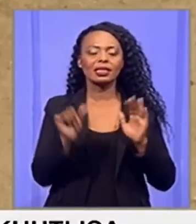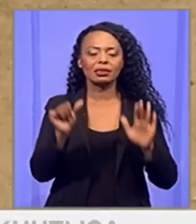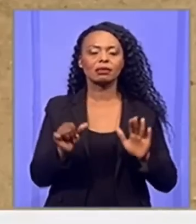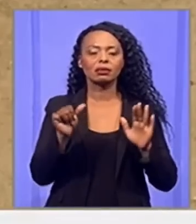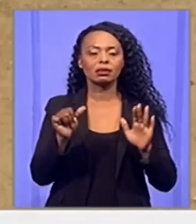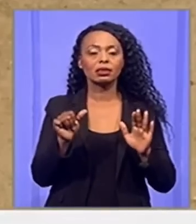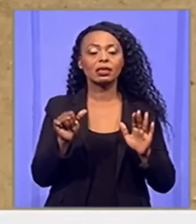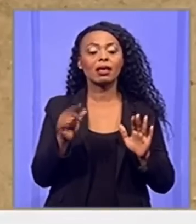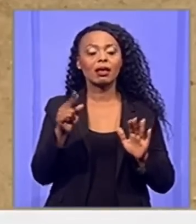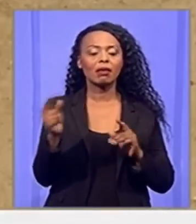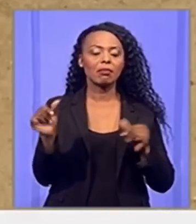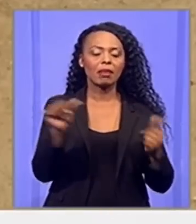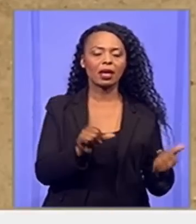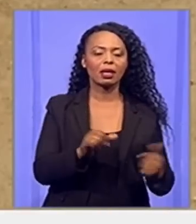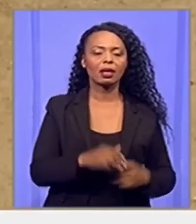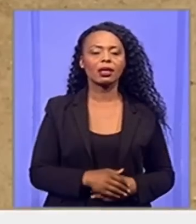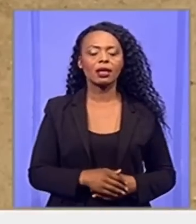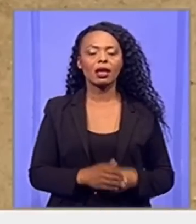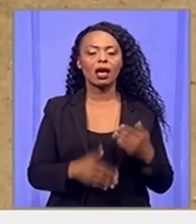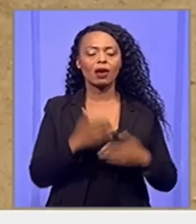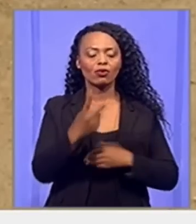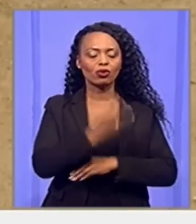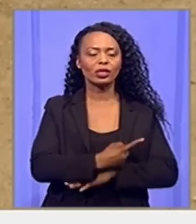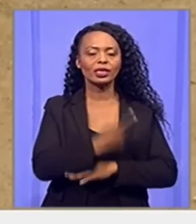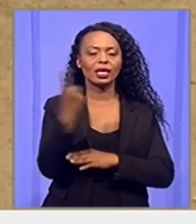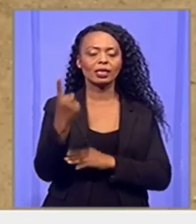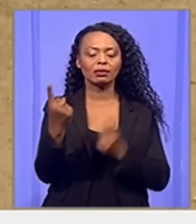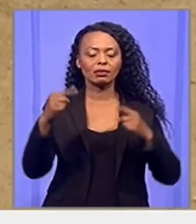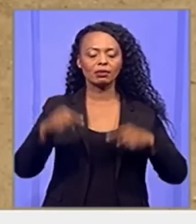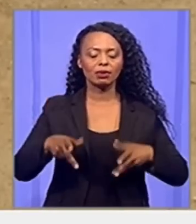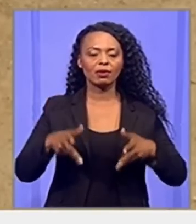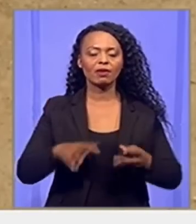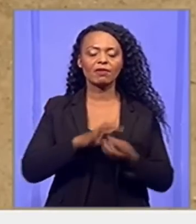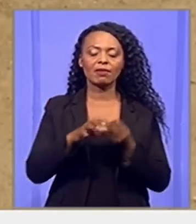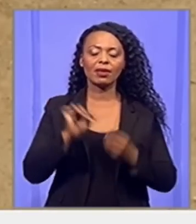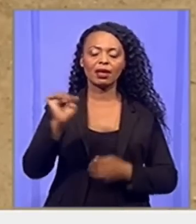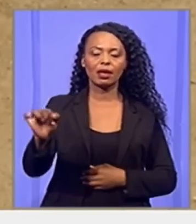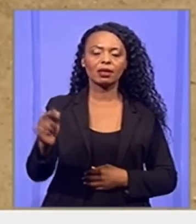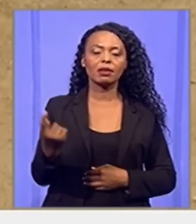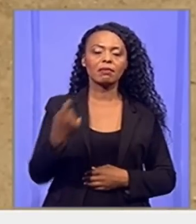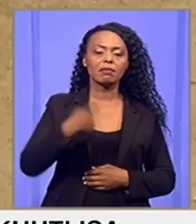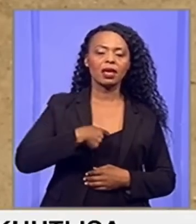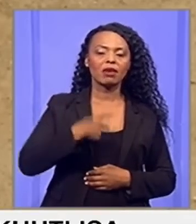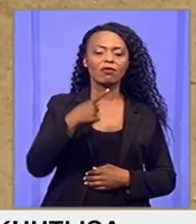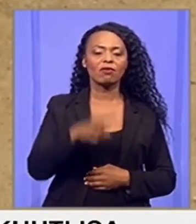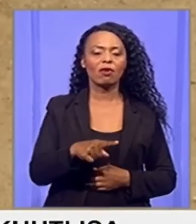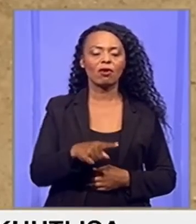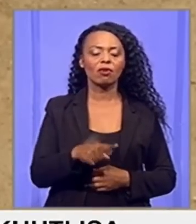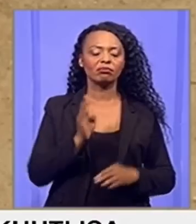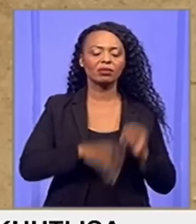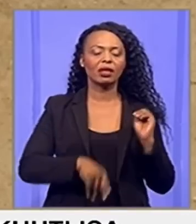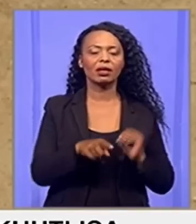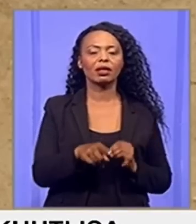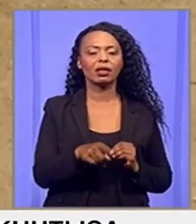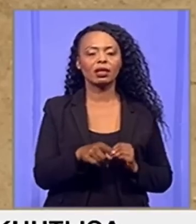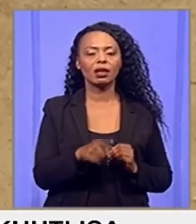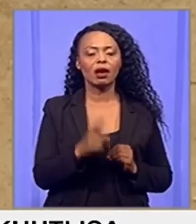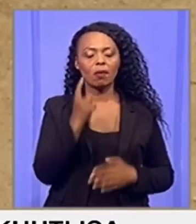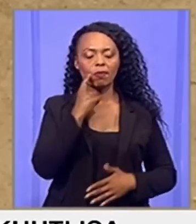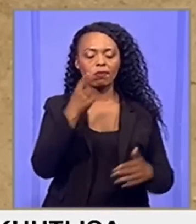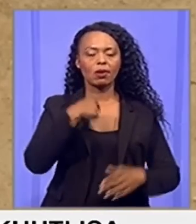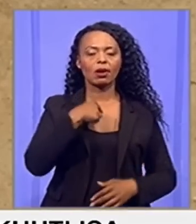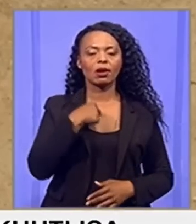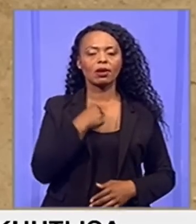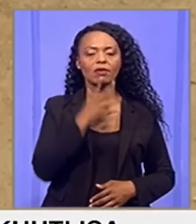After 2 days, she sent his families to come here to pay Funelani Nganeno of 500 rand. Therefore, my